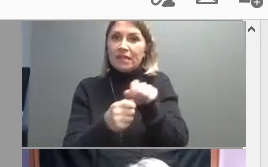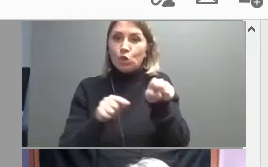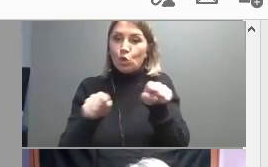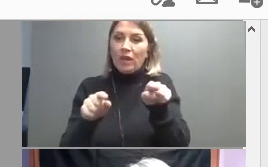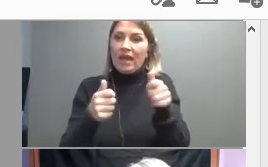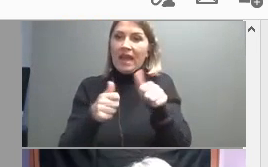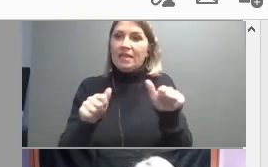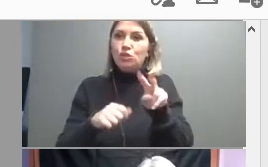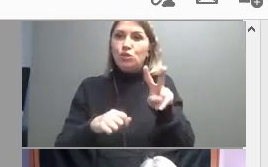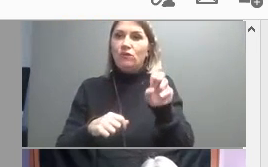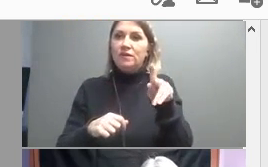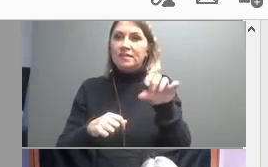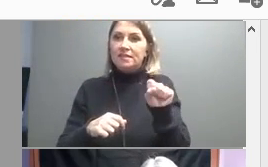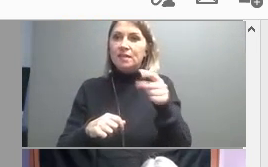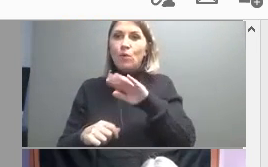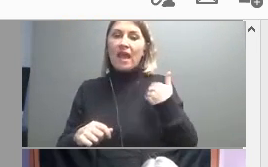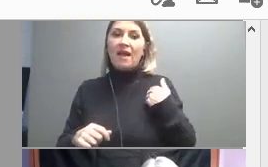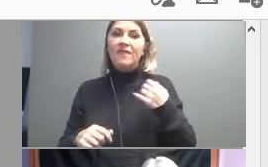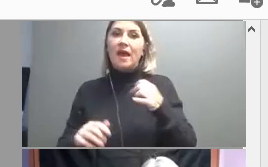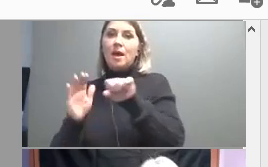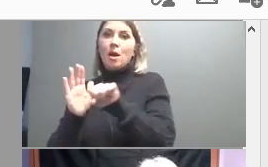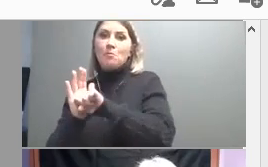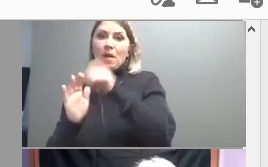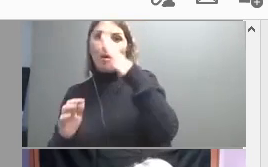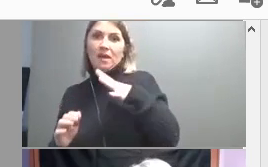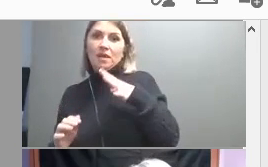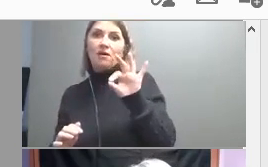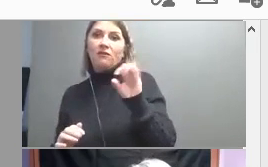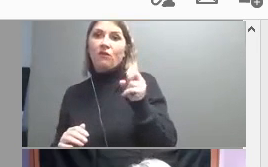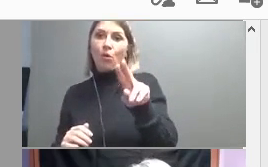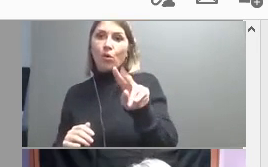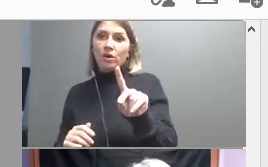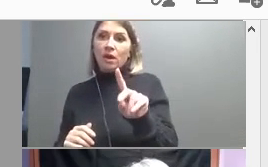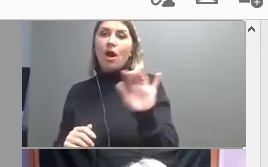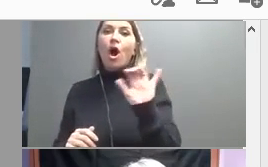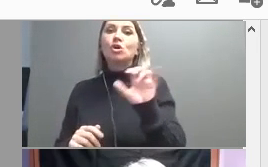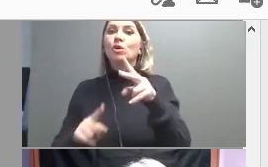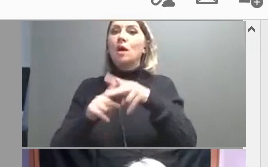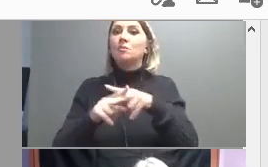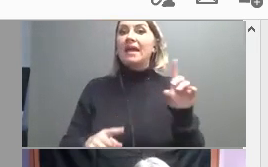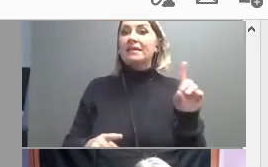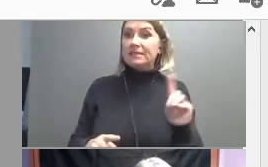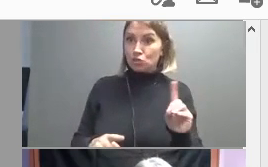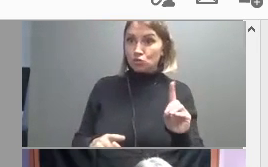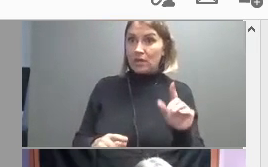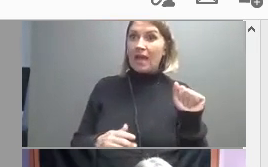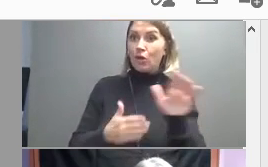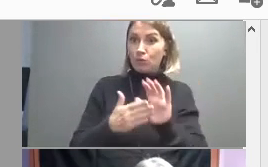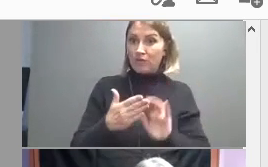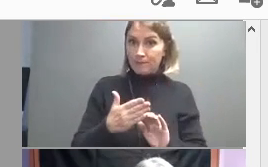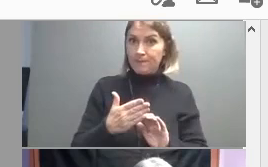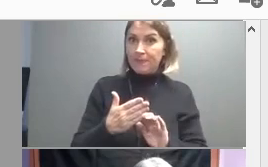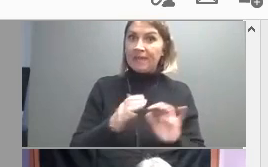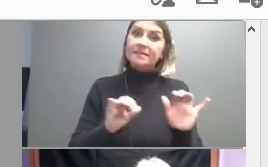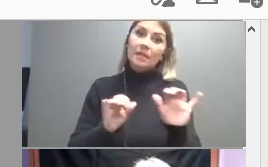2 vertices, we have this Bellman-Ford algorithm. We can also apply Dijkstra to our algorithm, similar